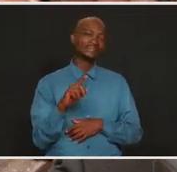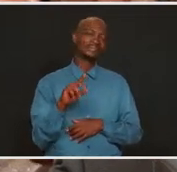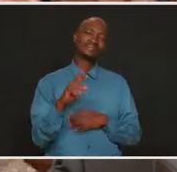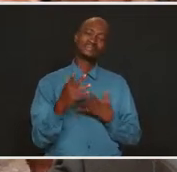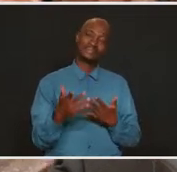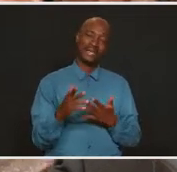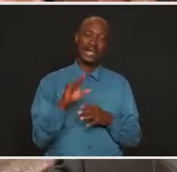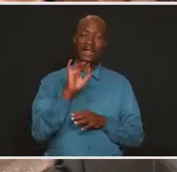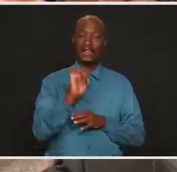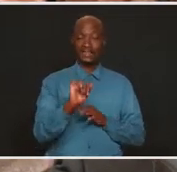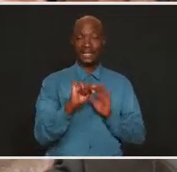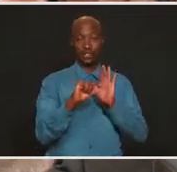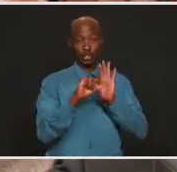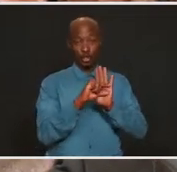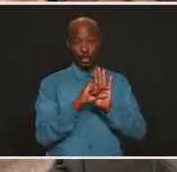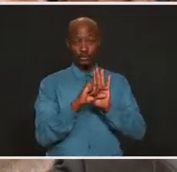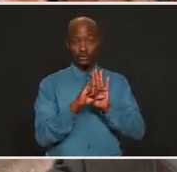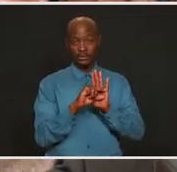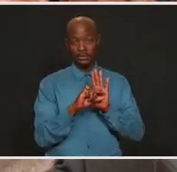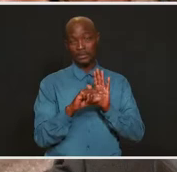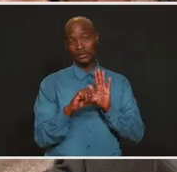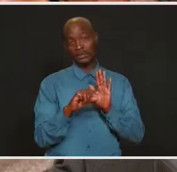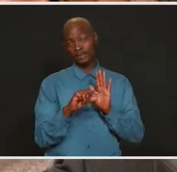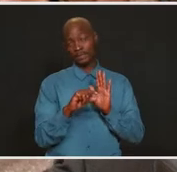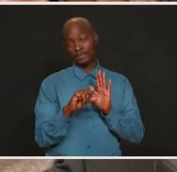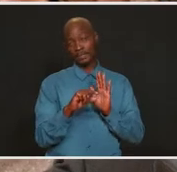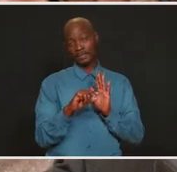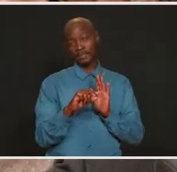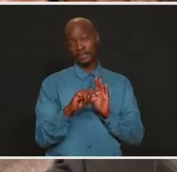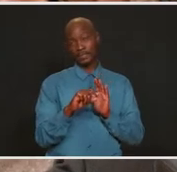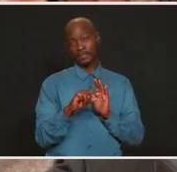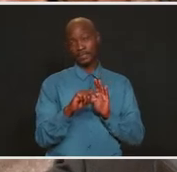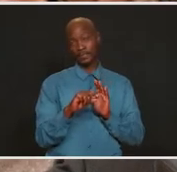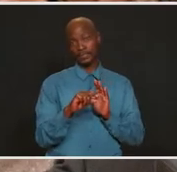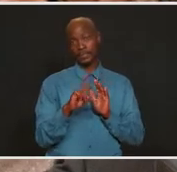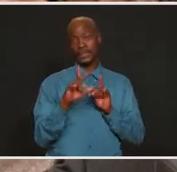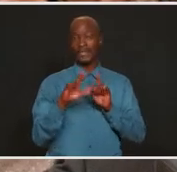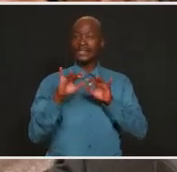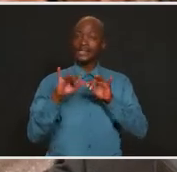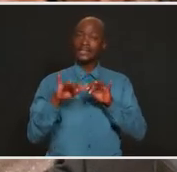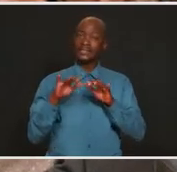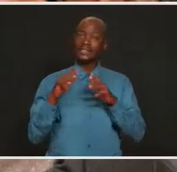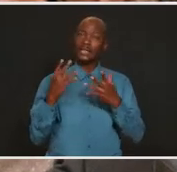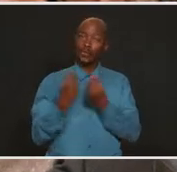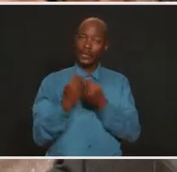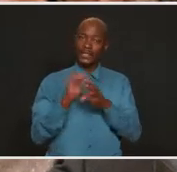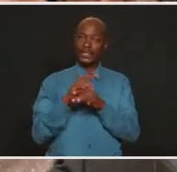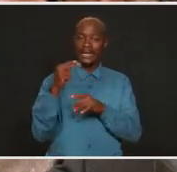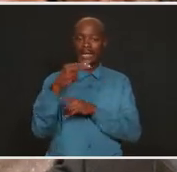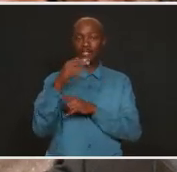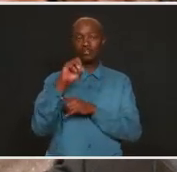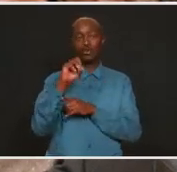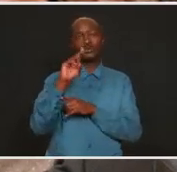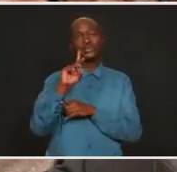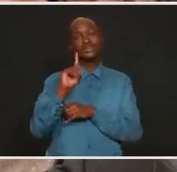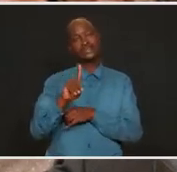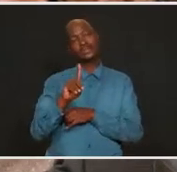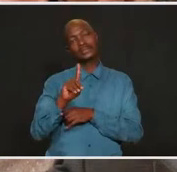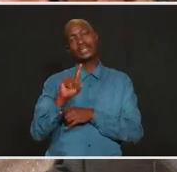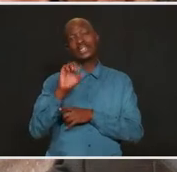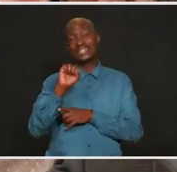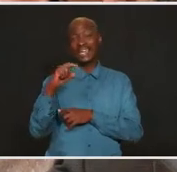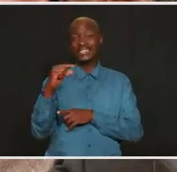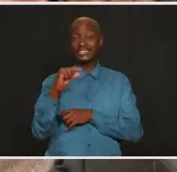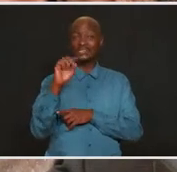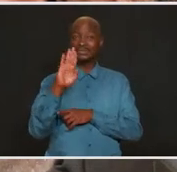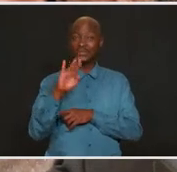clause or those powers in terms of section 21 School lies with the hod you the SGP